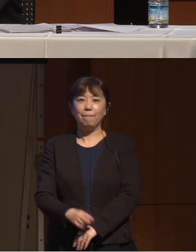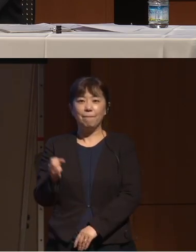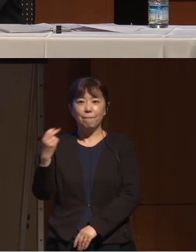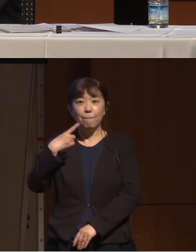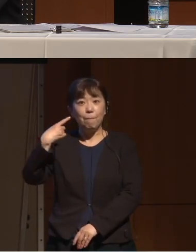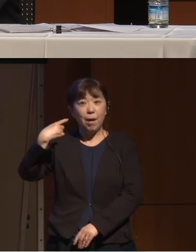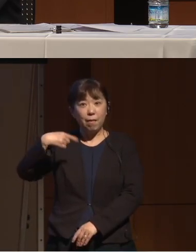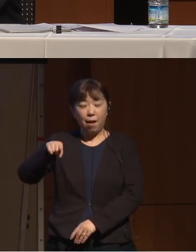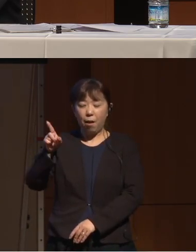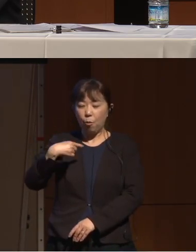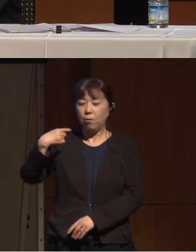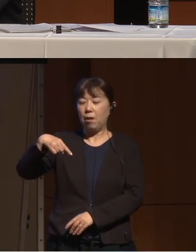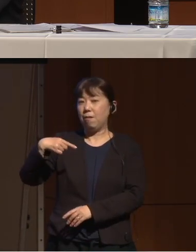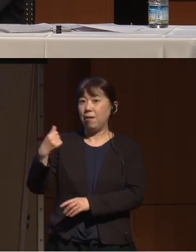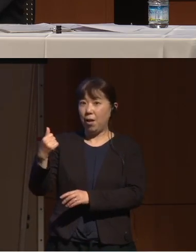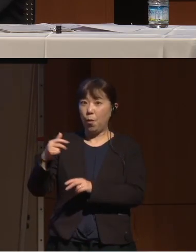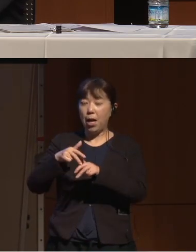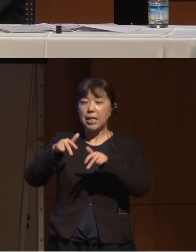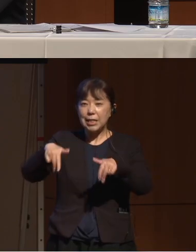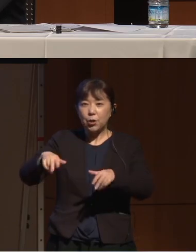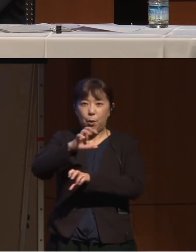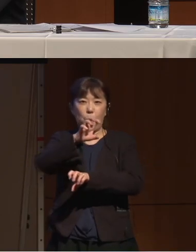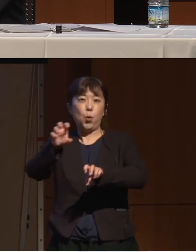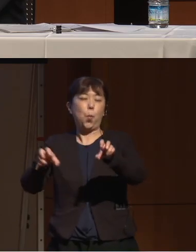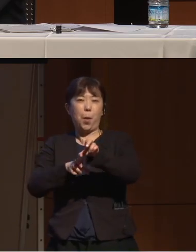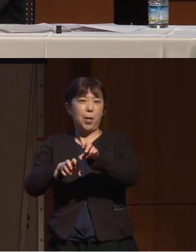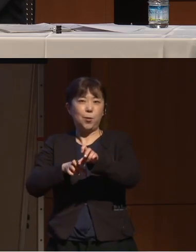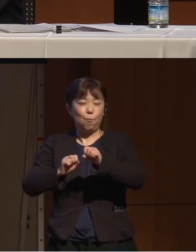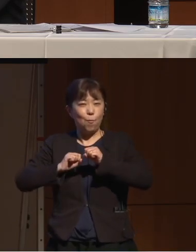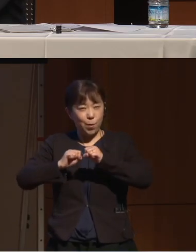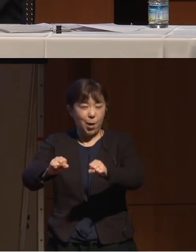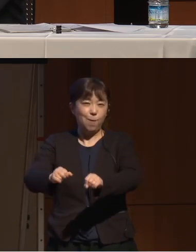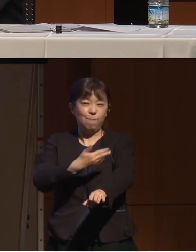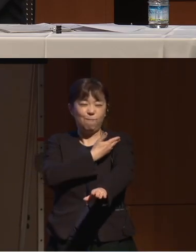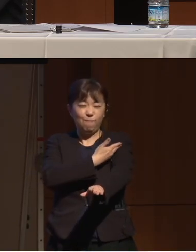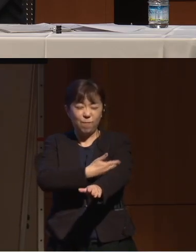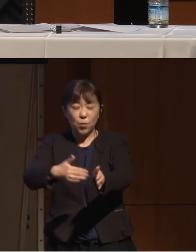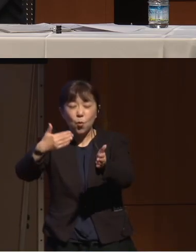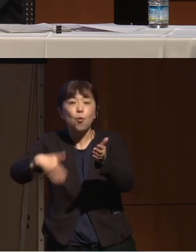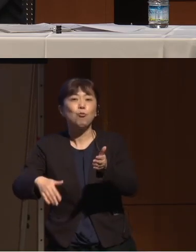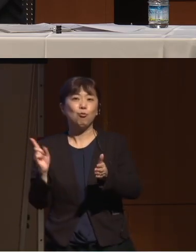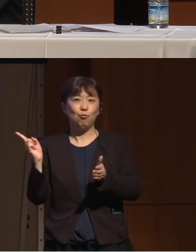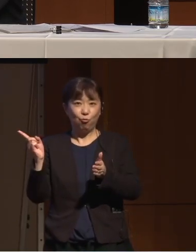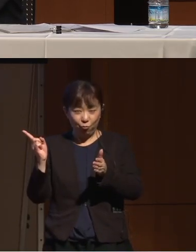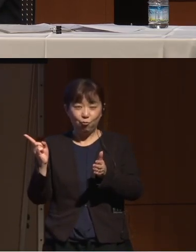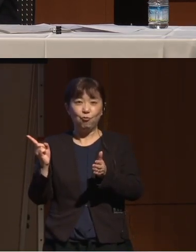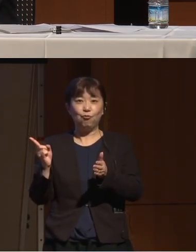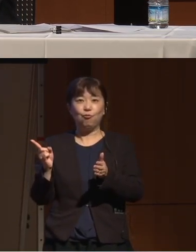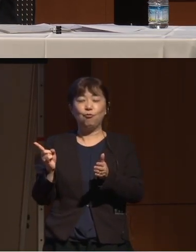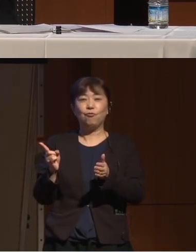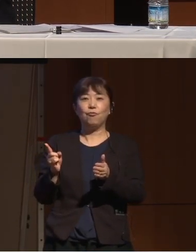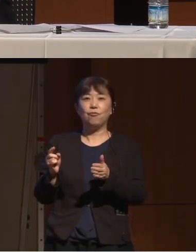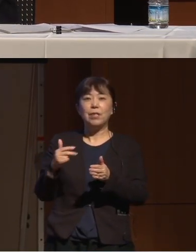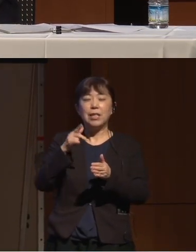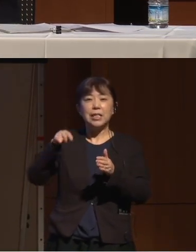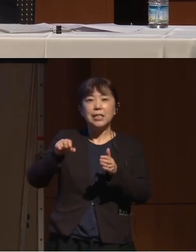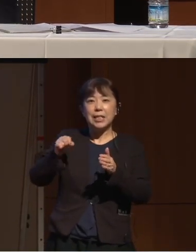make a system innovation in G's. You think, is it successful?